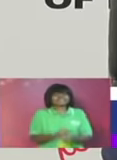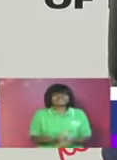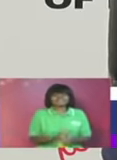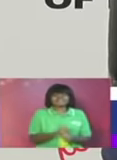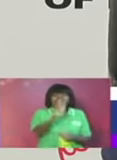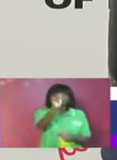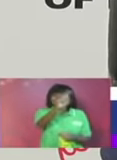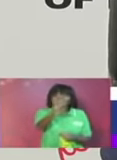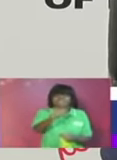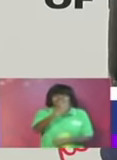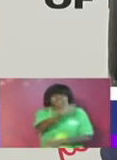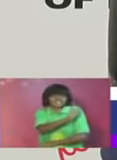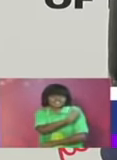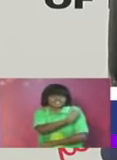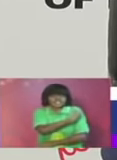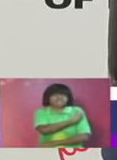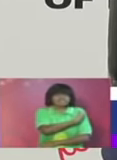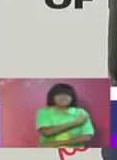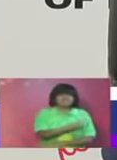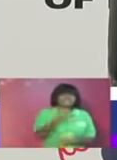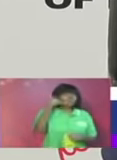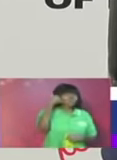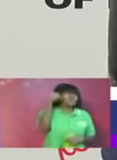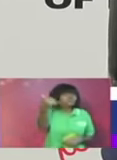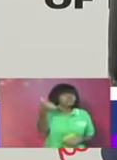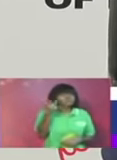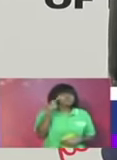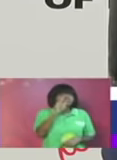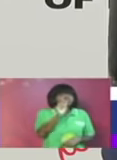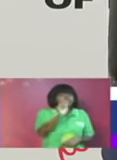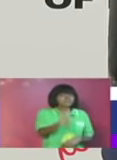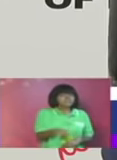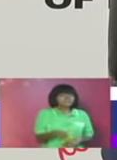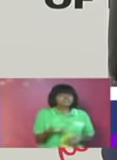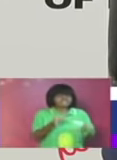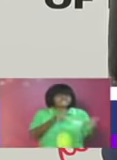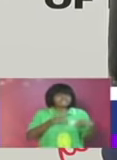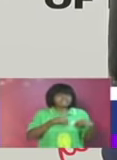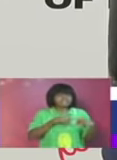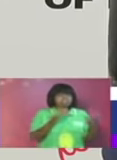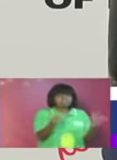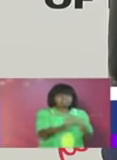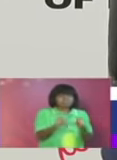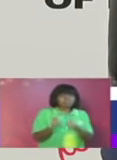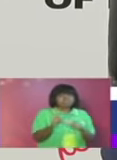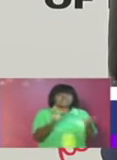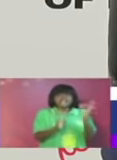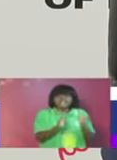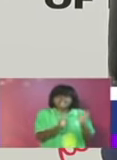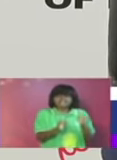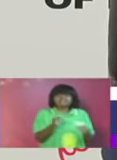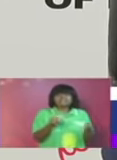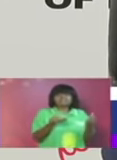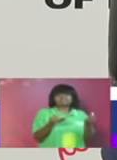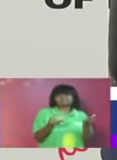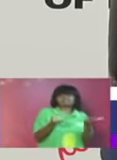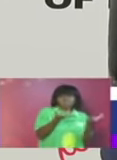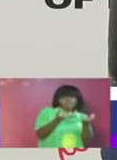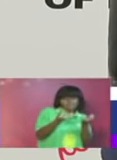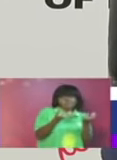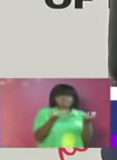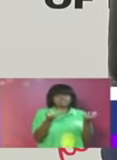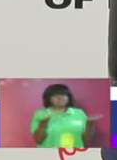vaccines. And we will also be accommodating walk-ins. However, priority will be